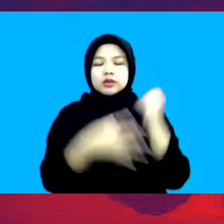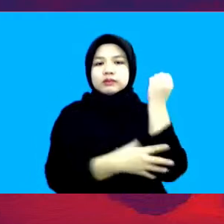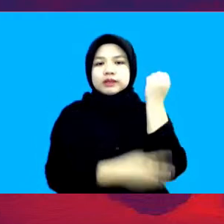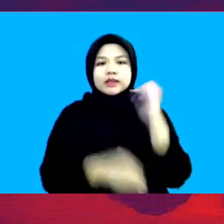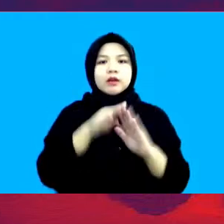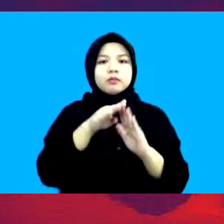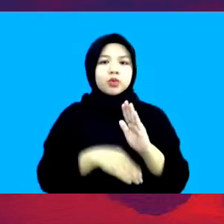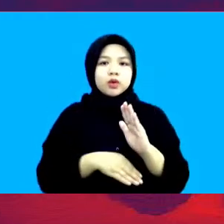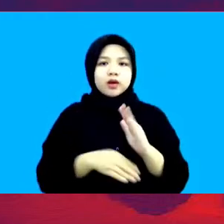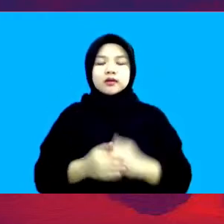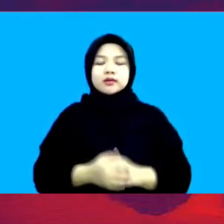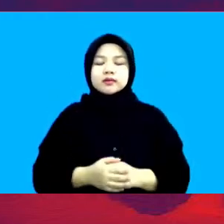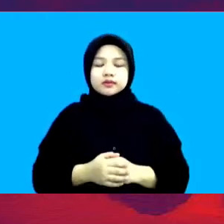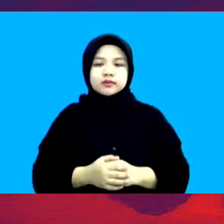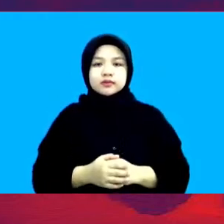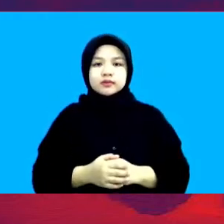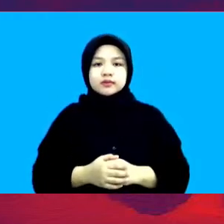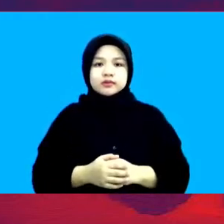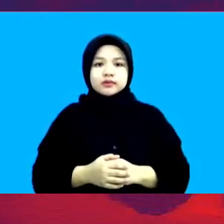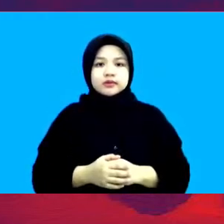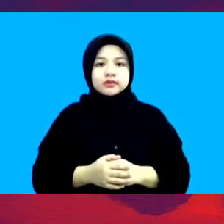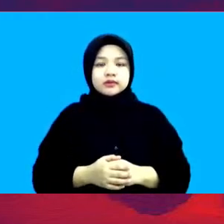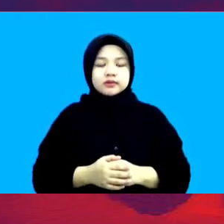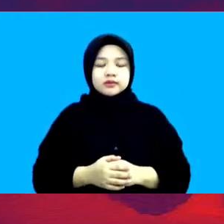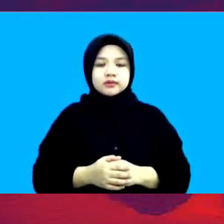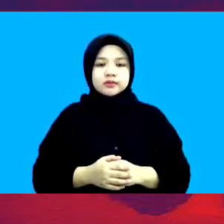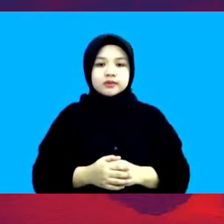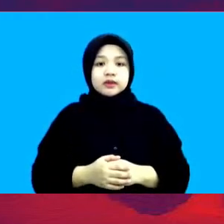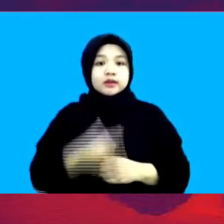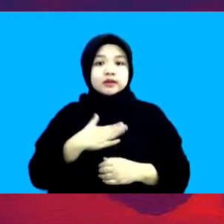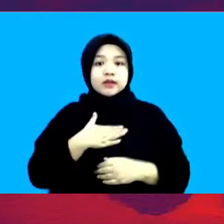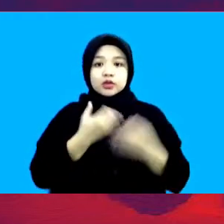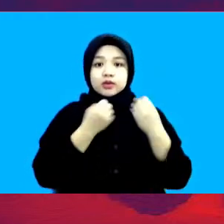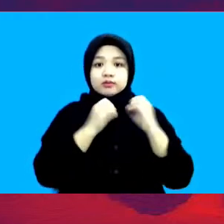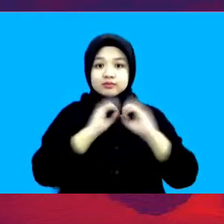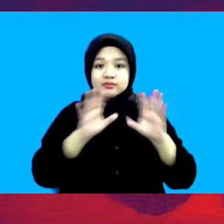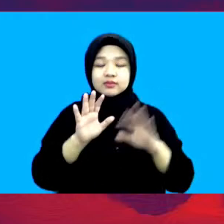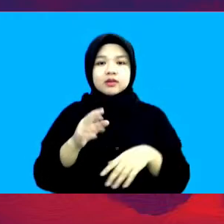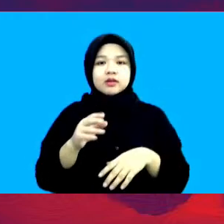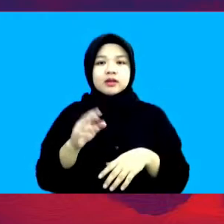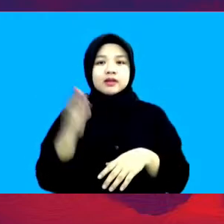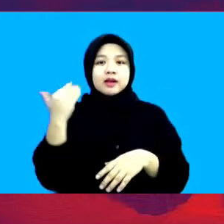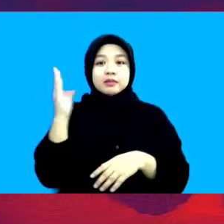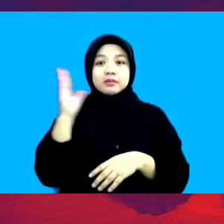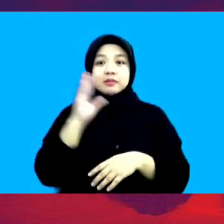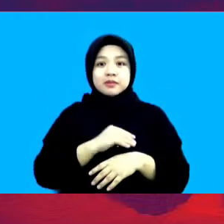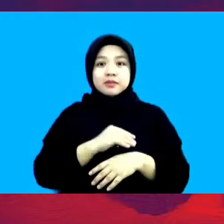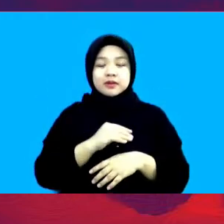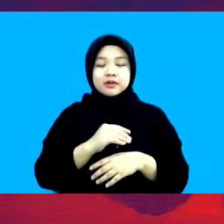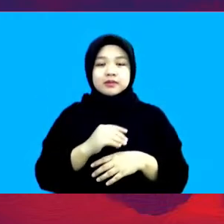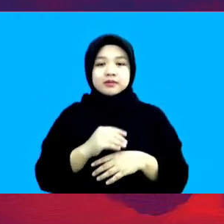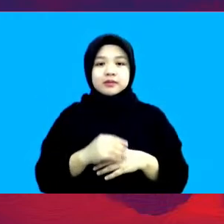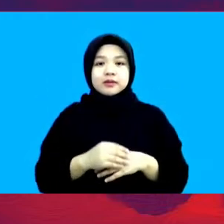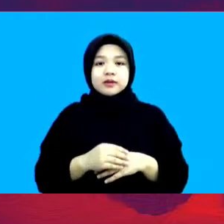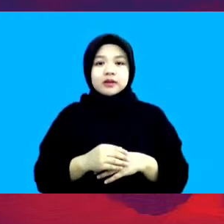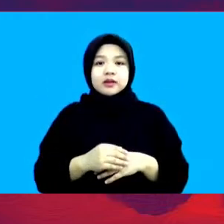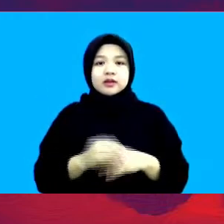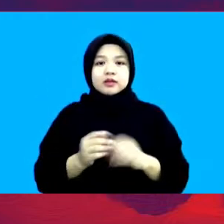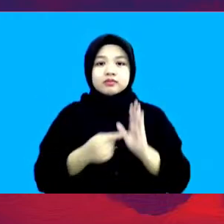Globally, IMF just released last night, our time, that the economic growth of